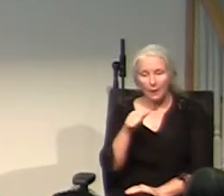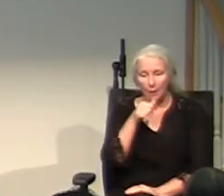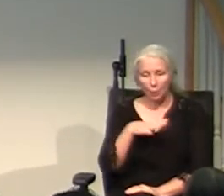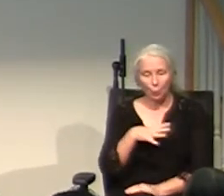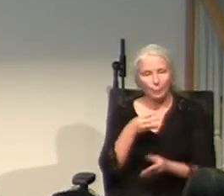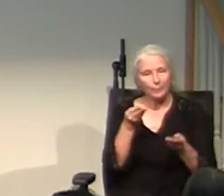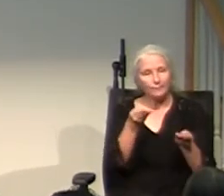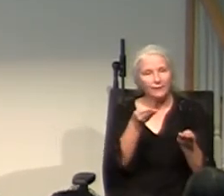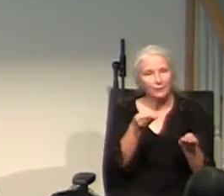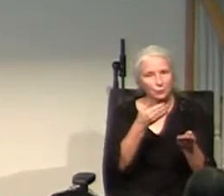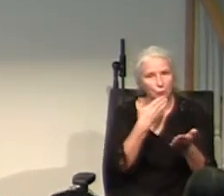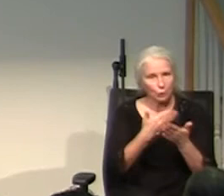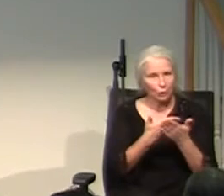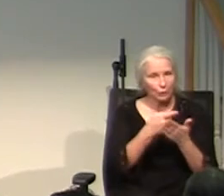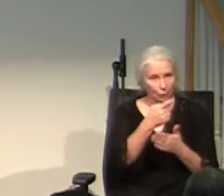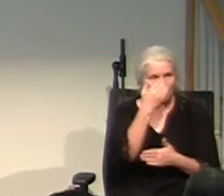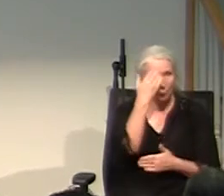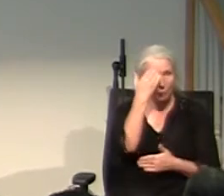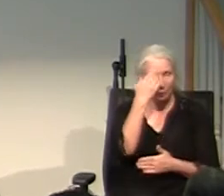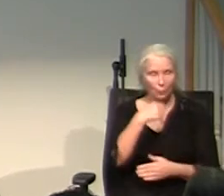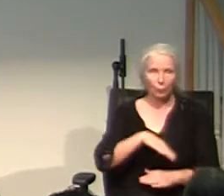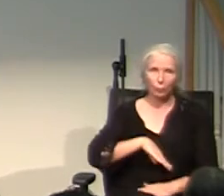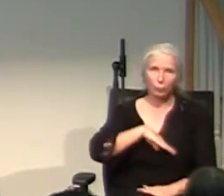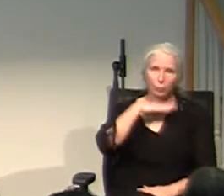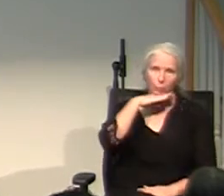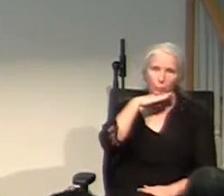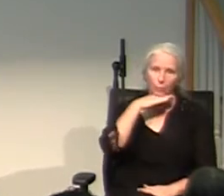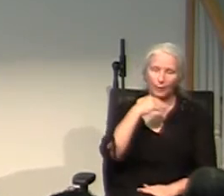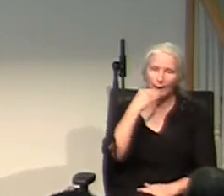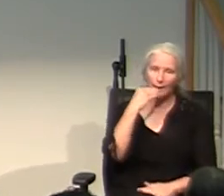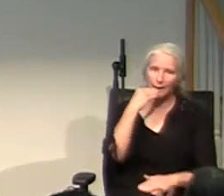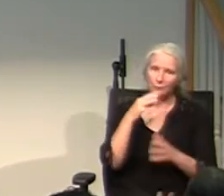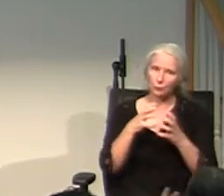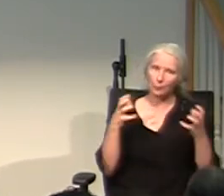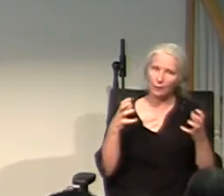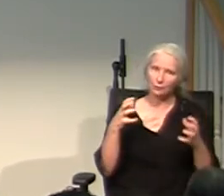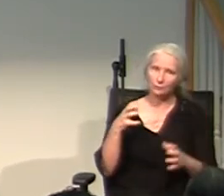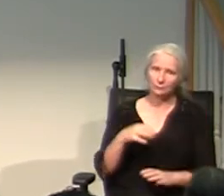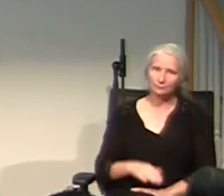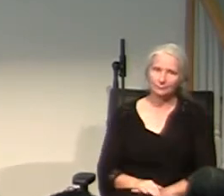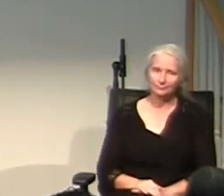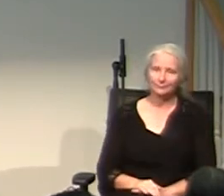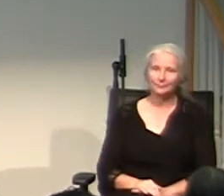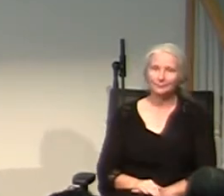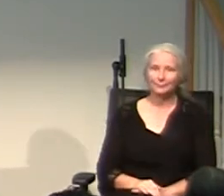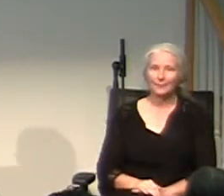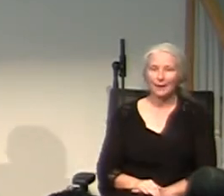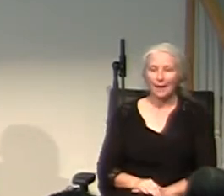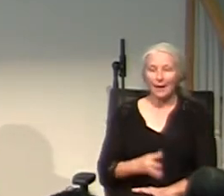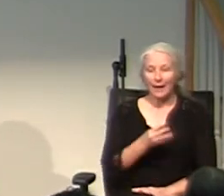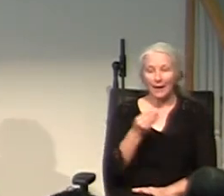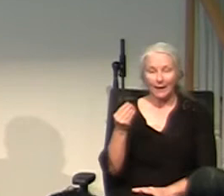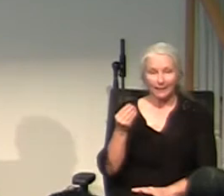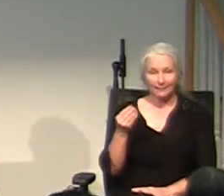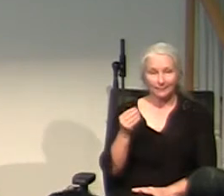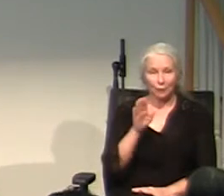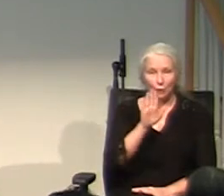well, you know you've eaten too much, and she comes by with a wonderful piece, your favorite